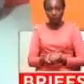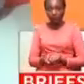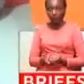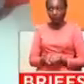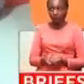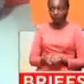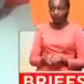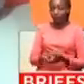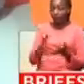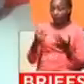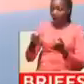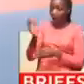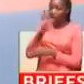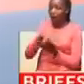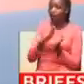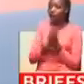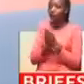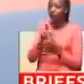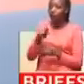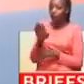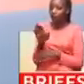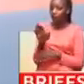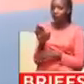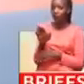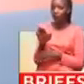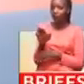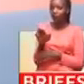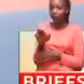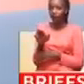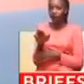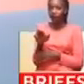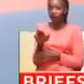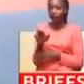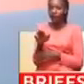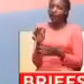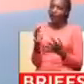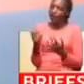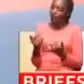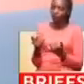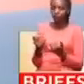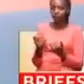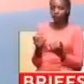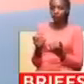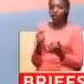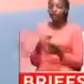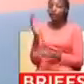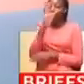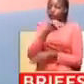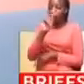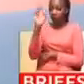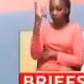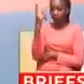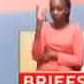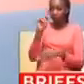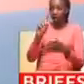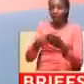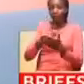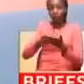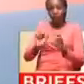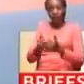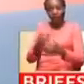to your story now. From you being now, you were abroad and then you come back to Kenya. What happens